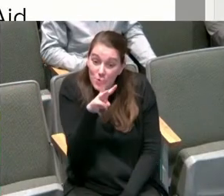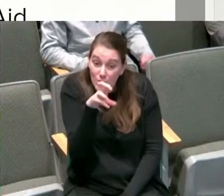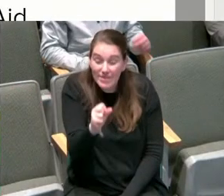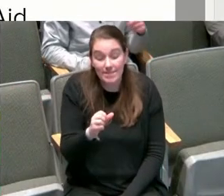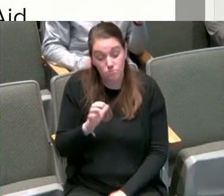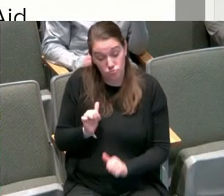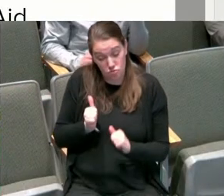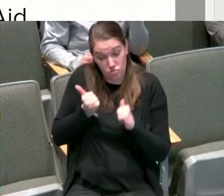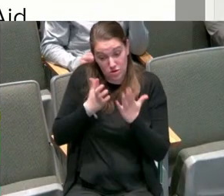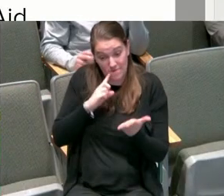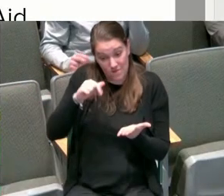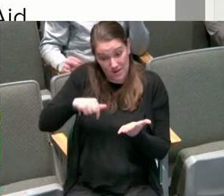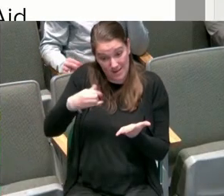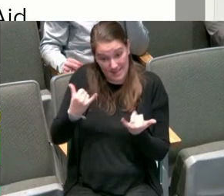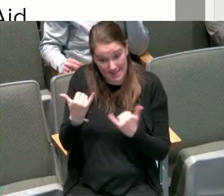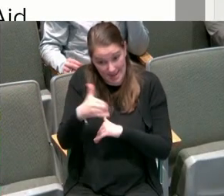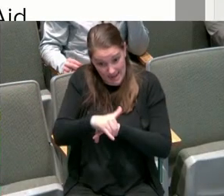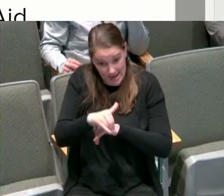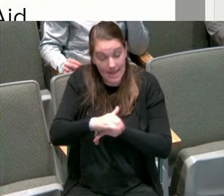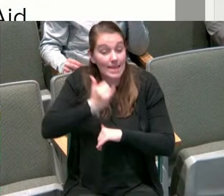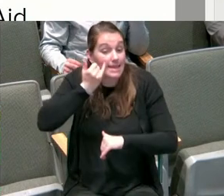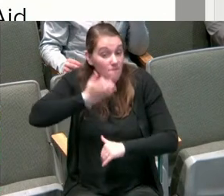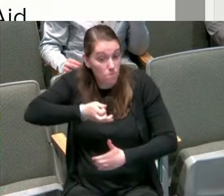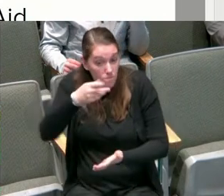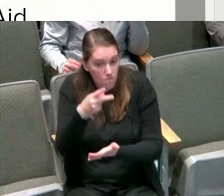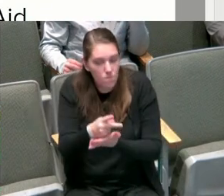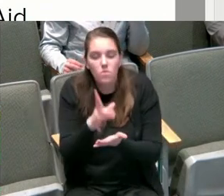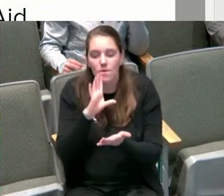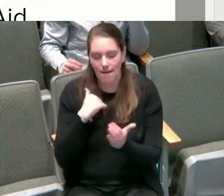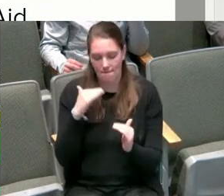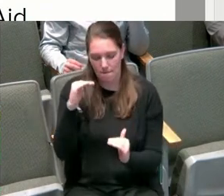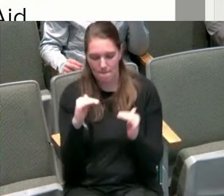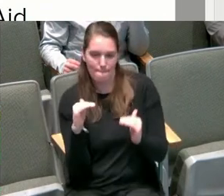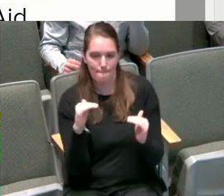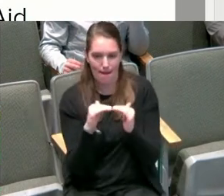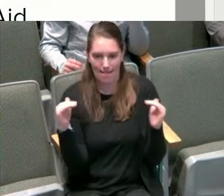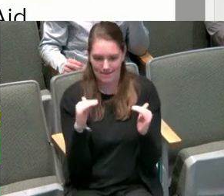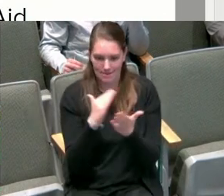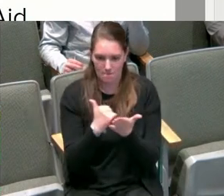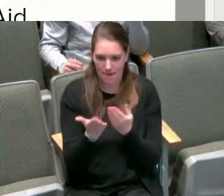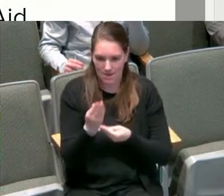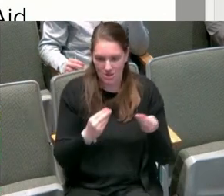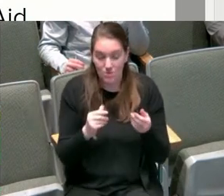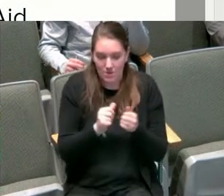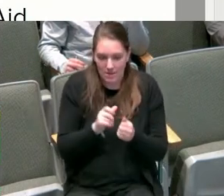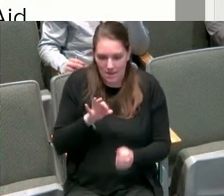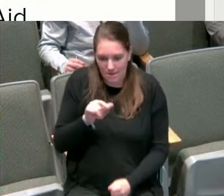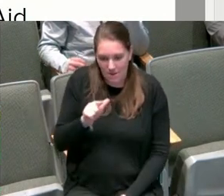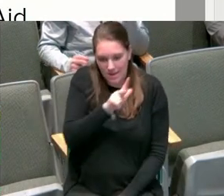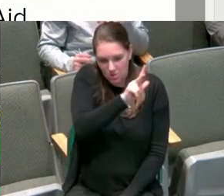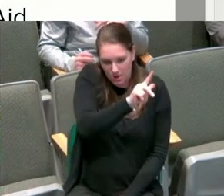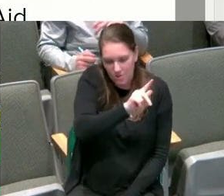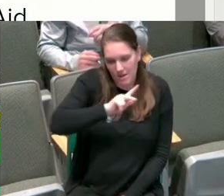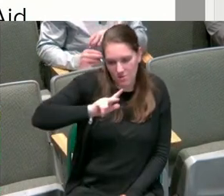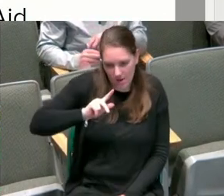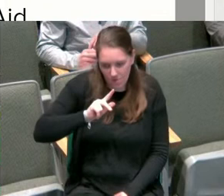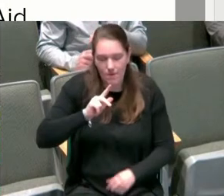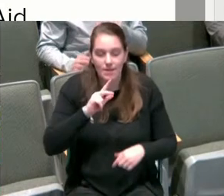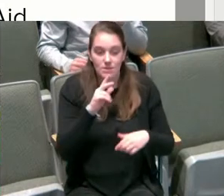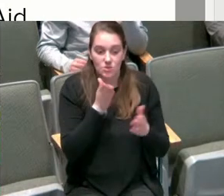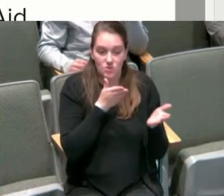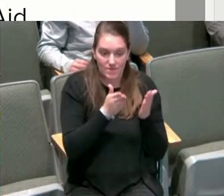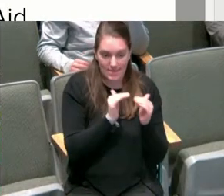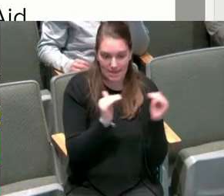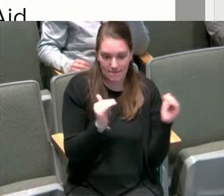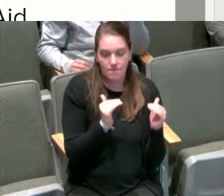approved will deliver a balanced budget one that sustains fiscal year 2023 service levels across departments that pays for